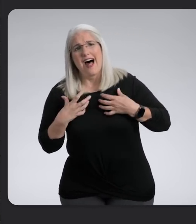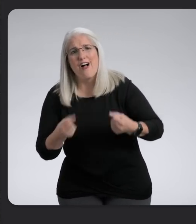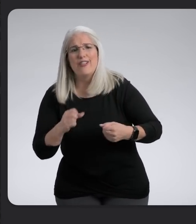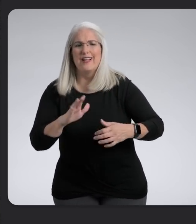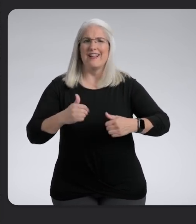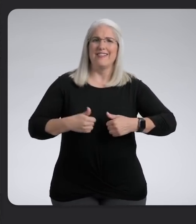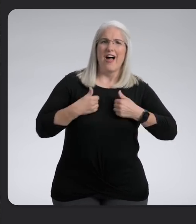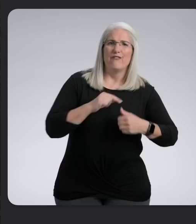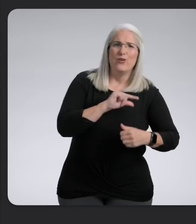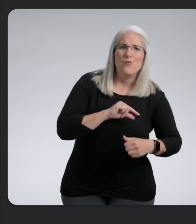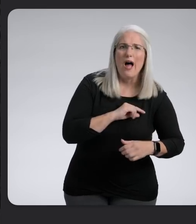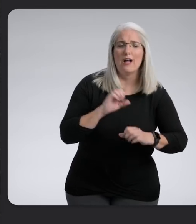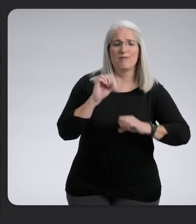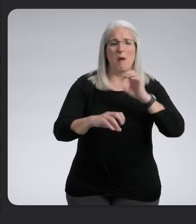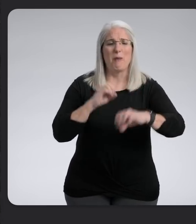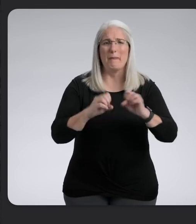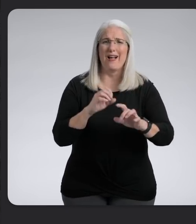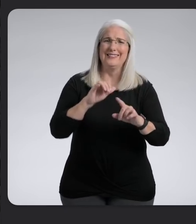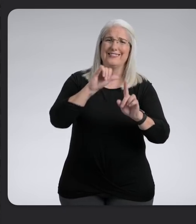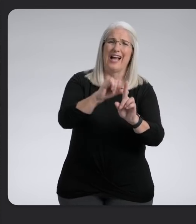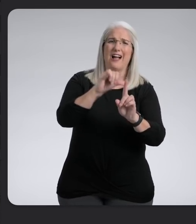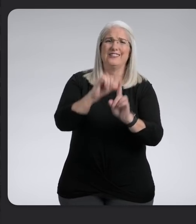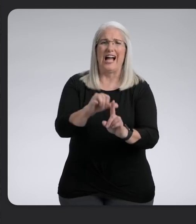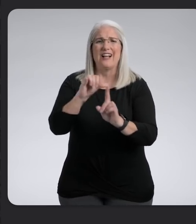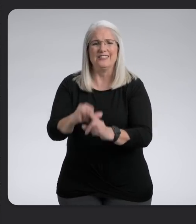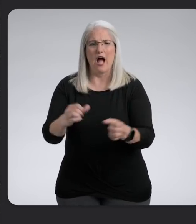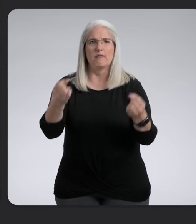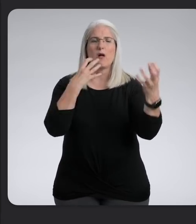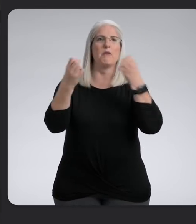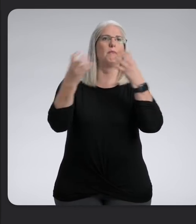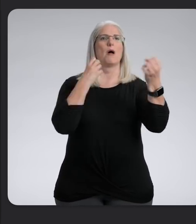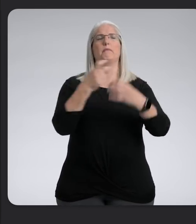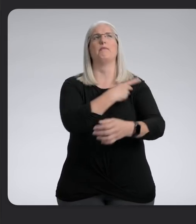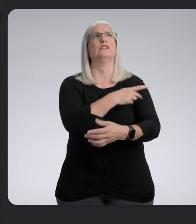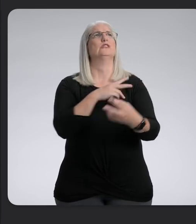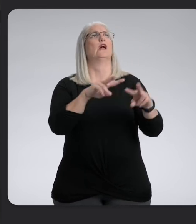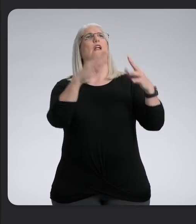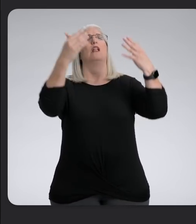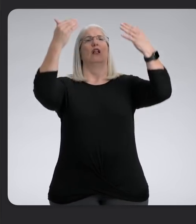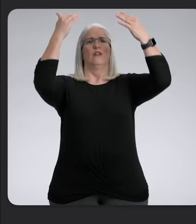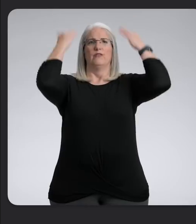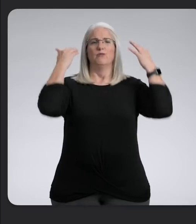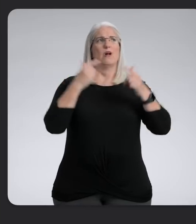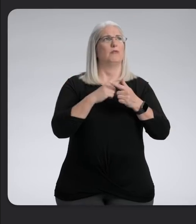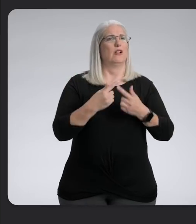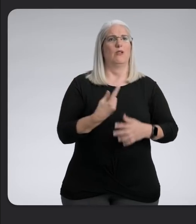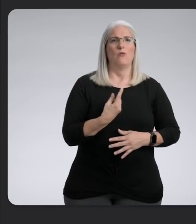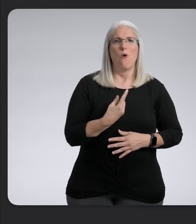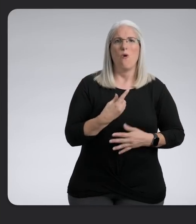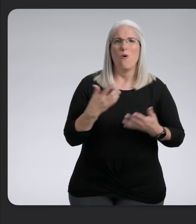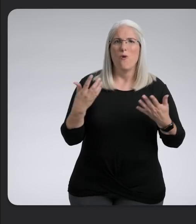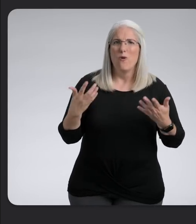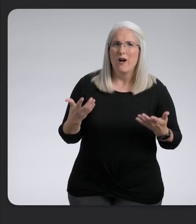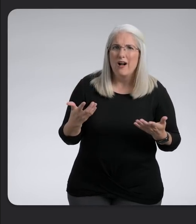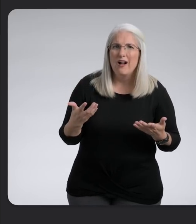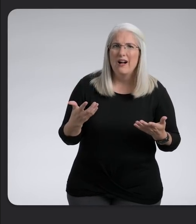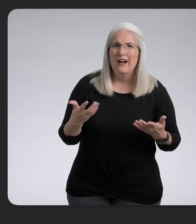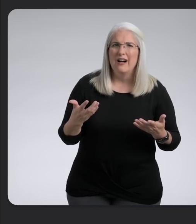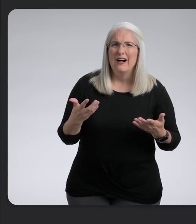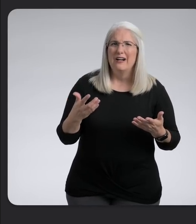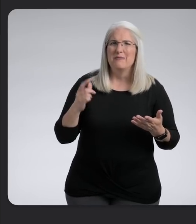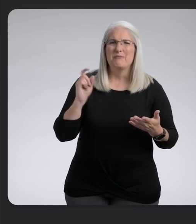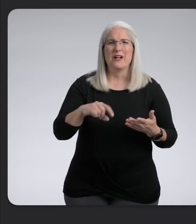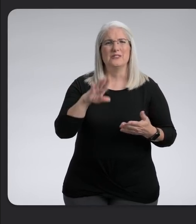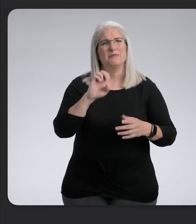medical jargon, we speak quickly, we confuse patients, and they're left on their own. There has to be a better way